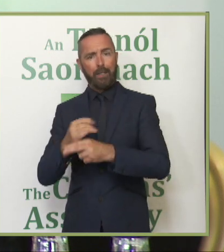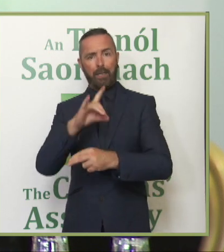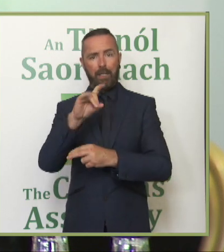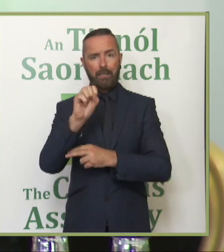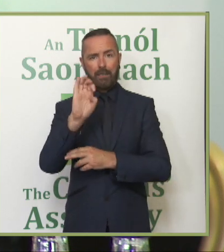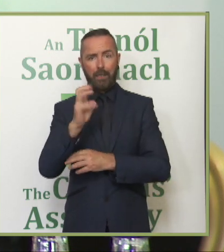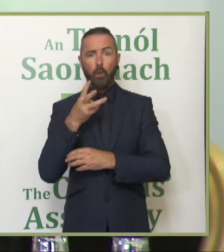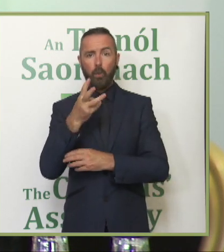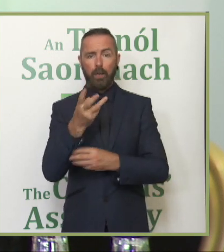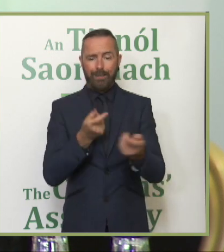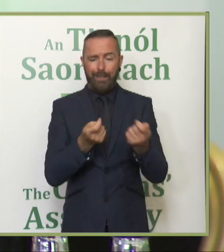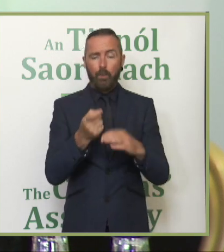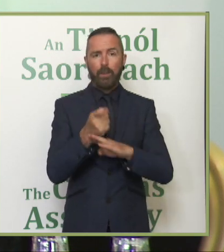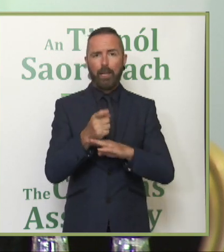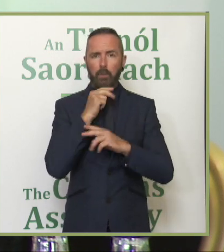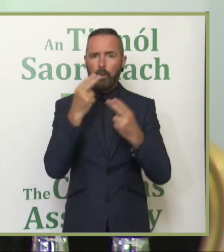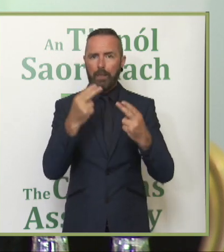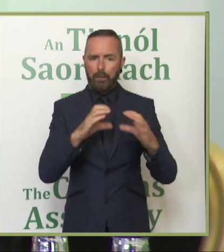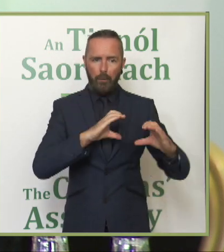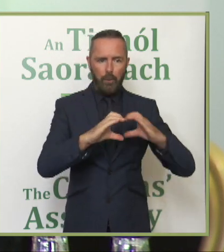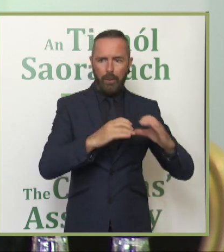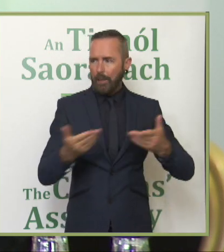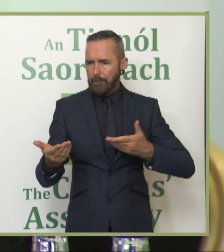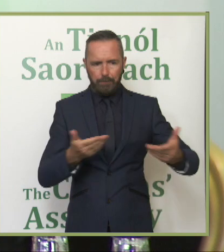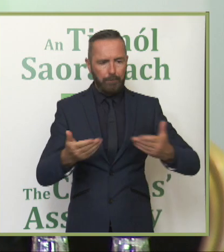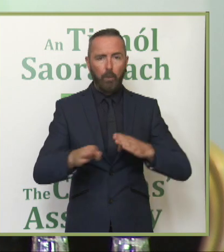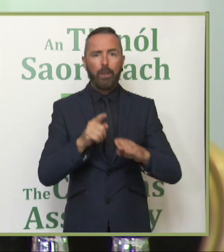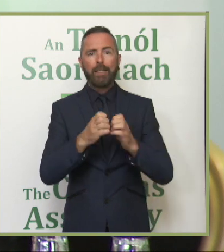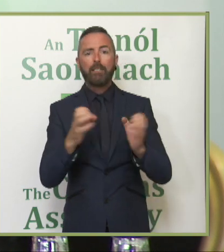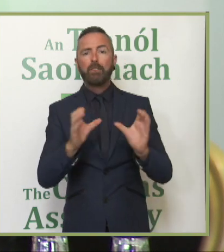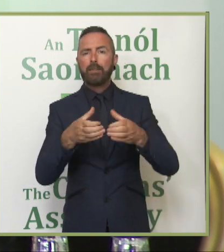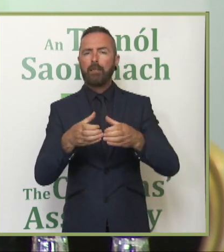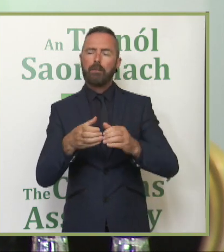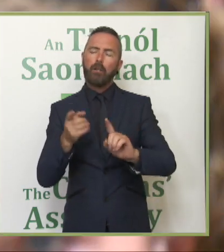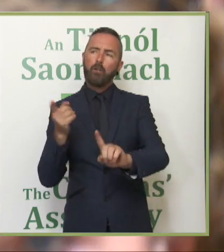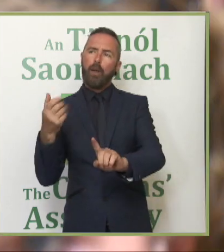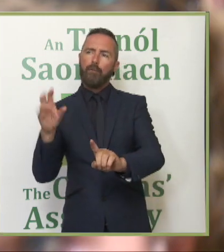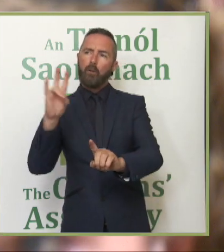it's by communicating with those sections that we'll move forward. Was there a question about medication?